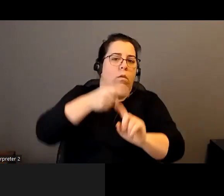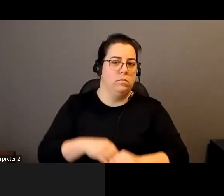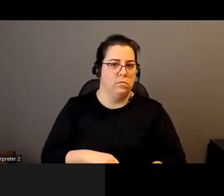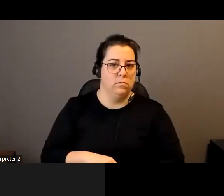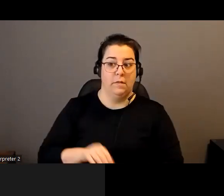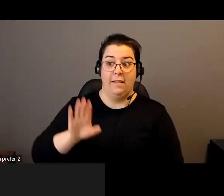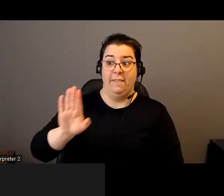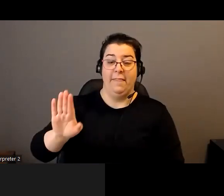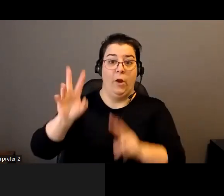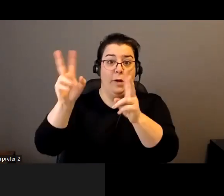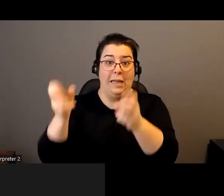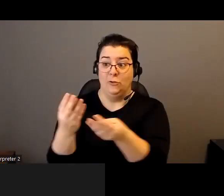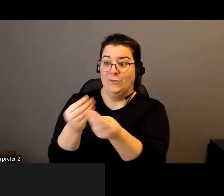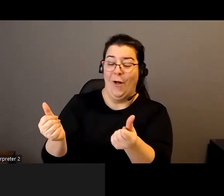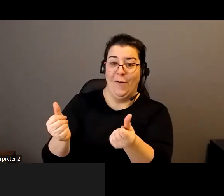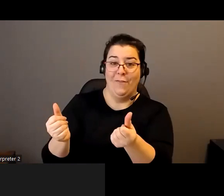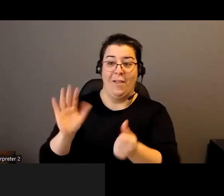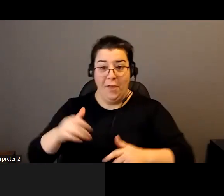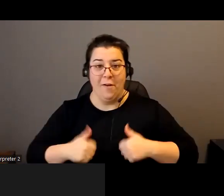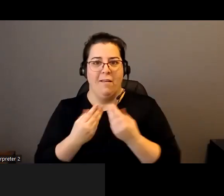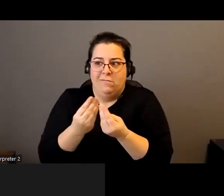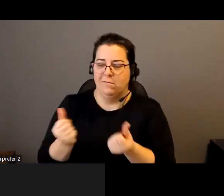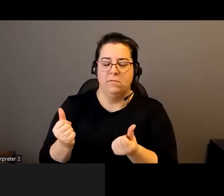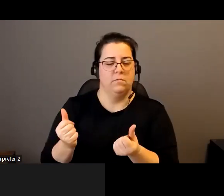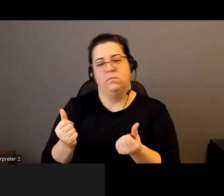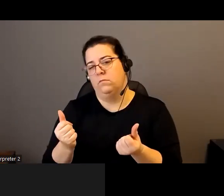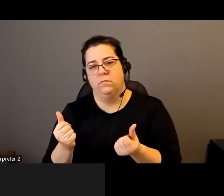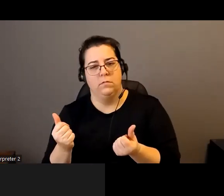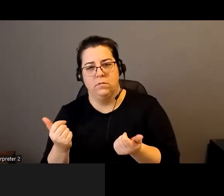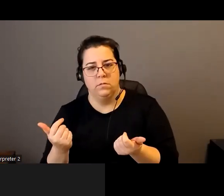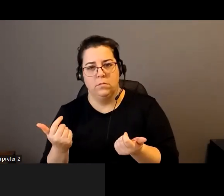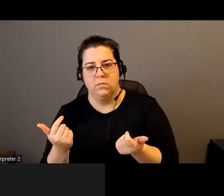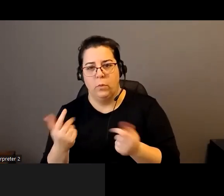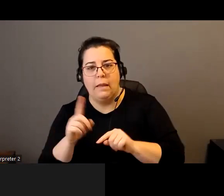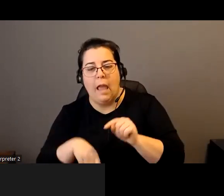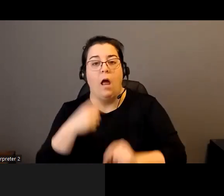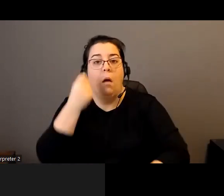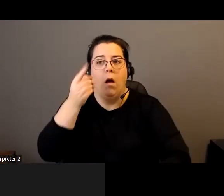people's issues and lives, right? But we are saying that being a